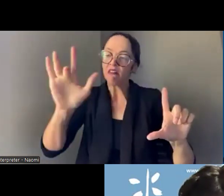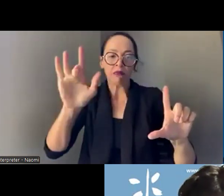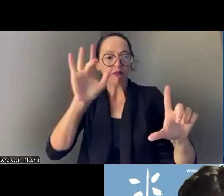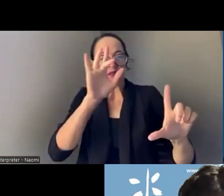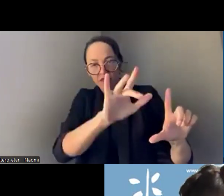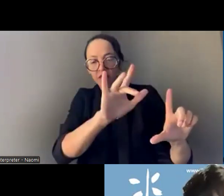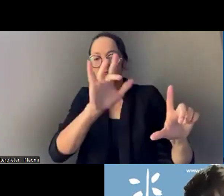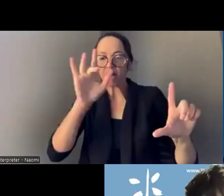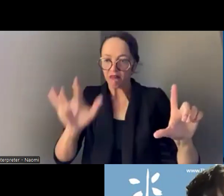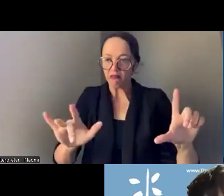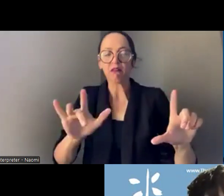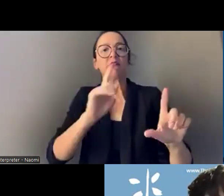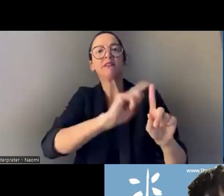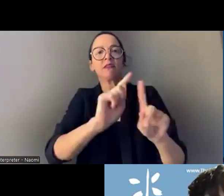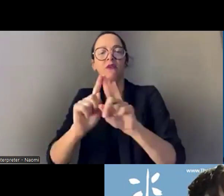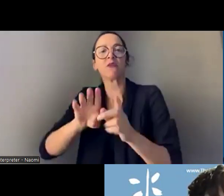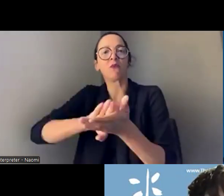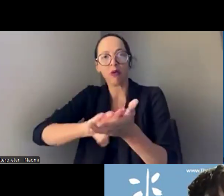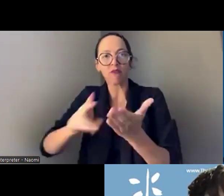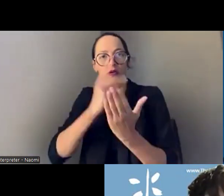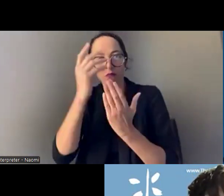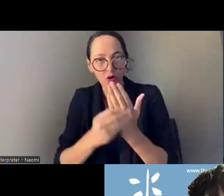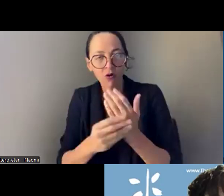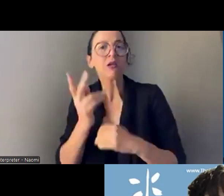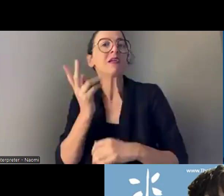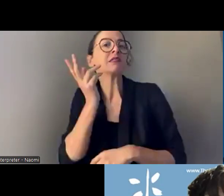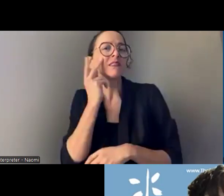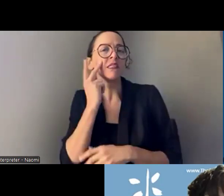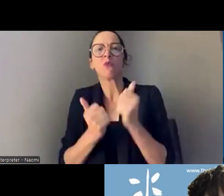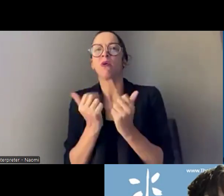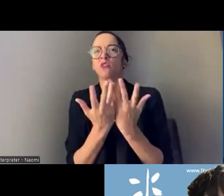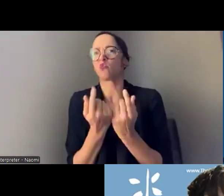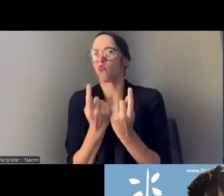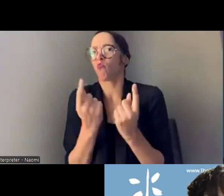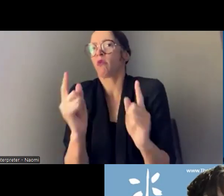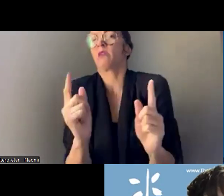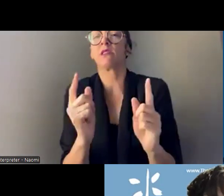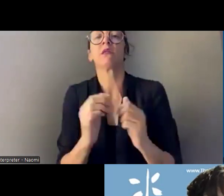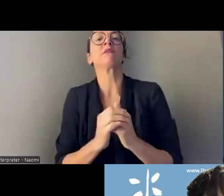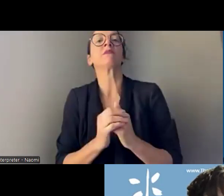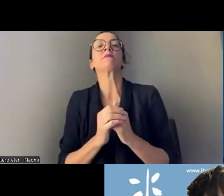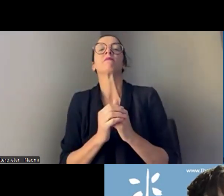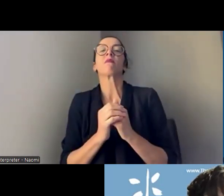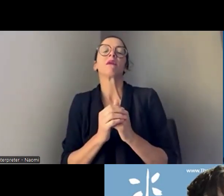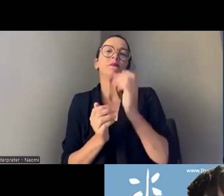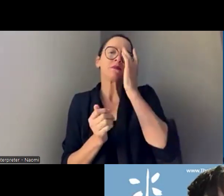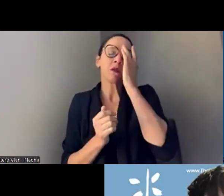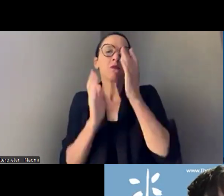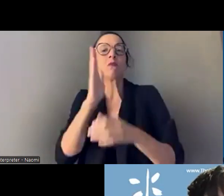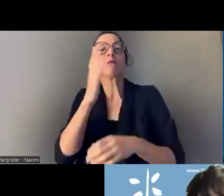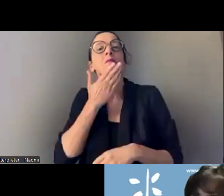you. So the idea of having them all together under one link would be so much helpful